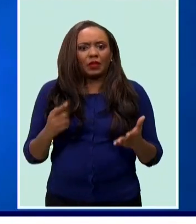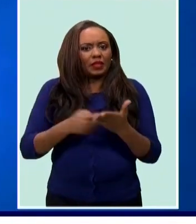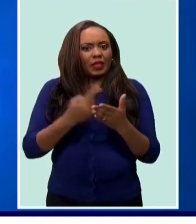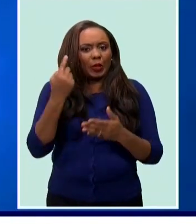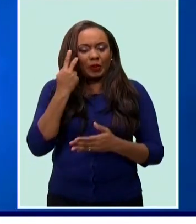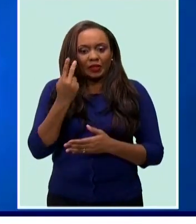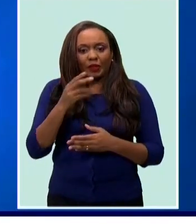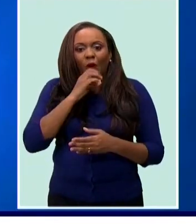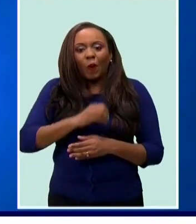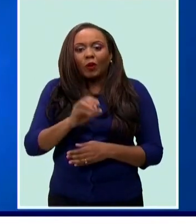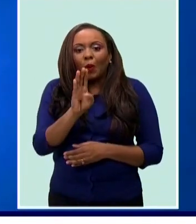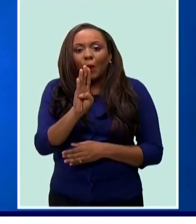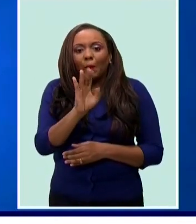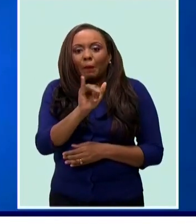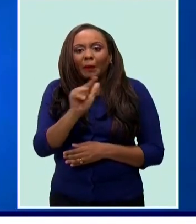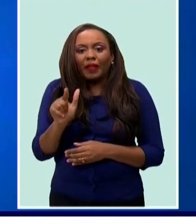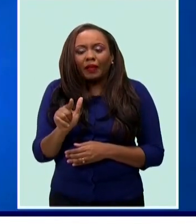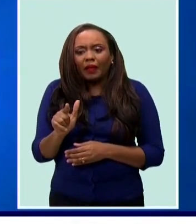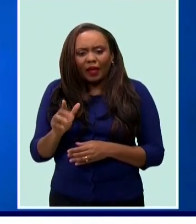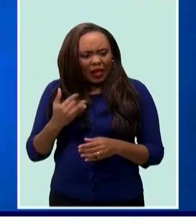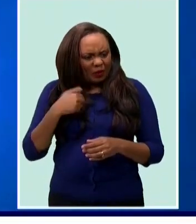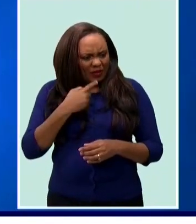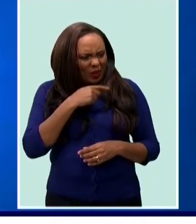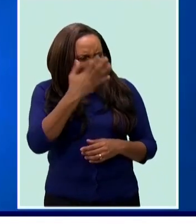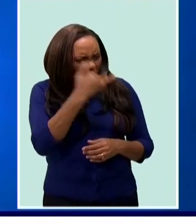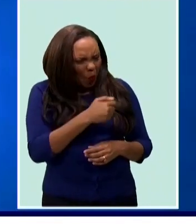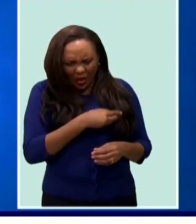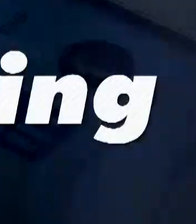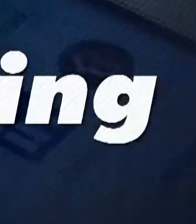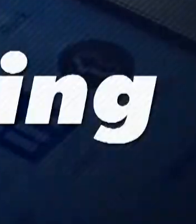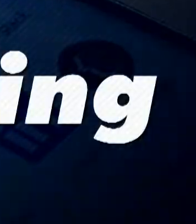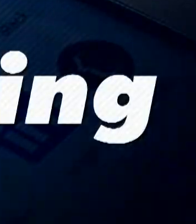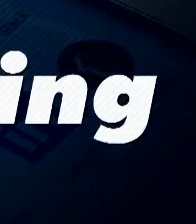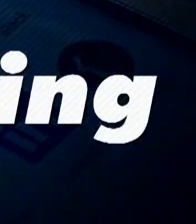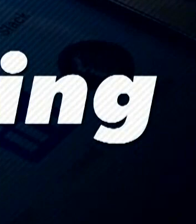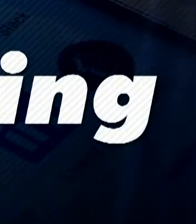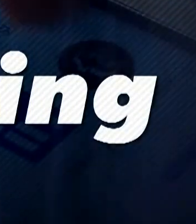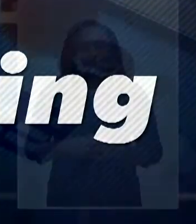back to you. Oh, but I didn't tell him put it there. But why did you give him in the first place?